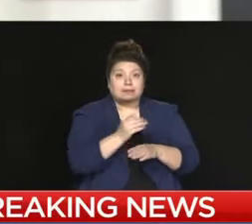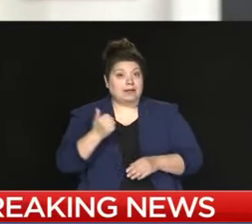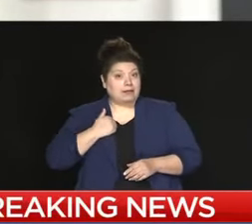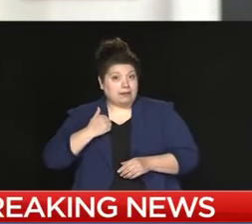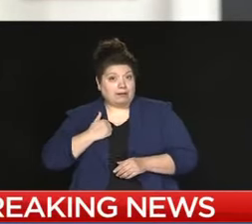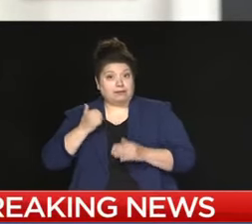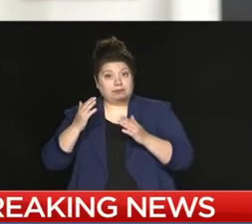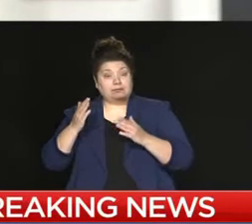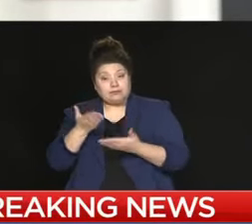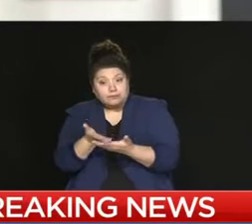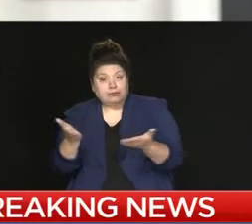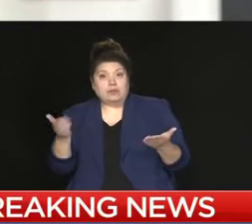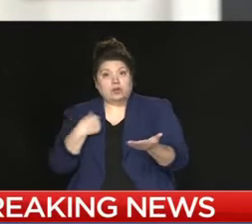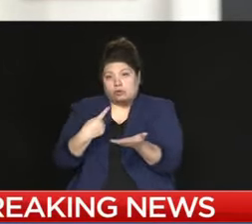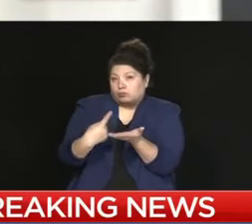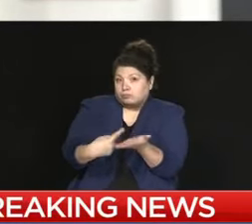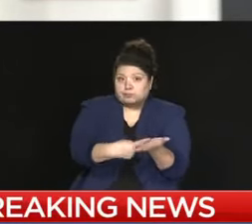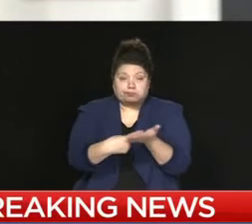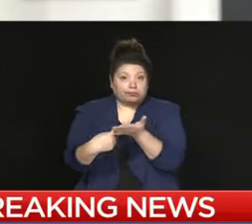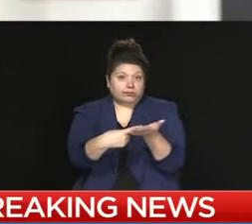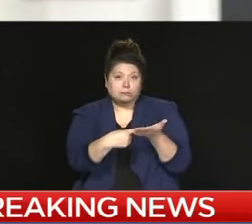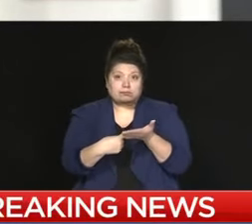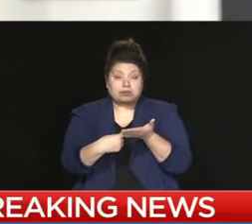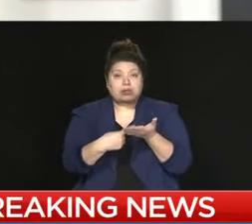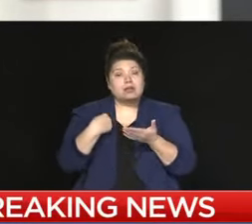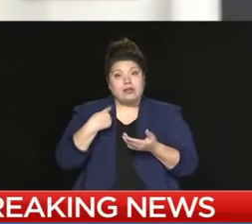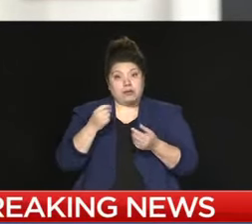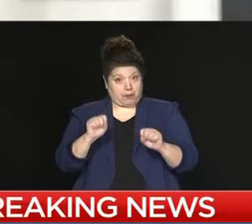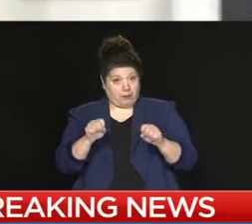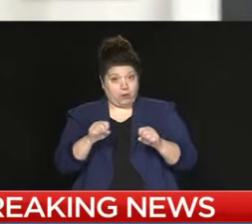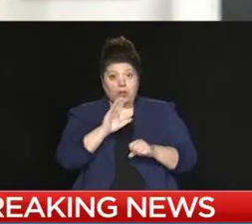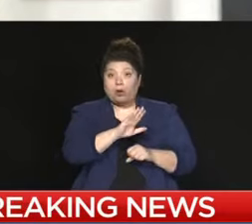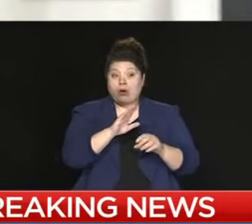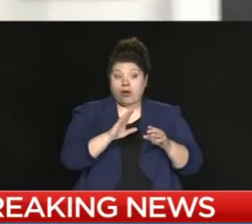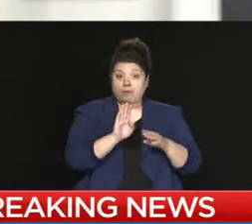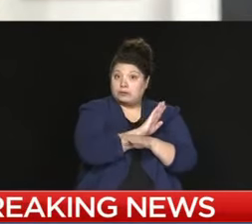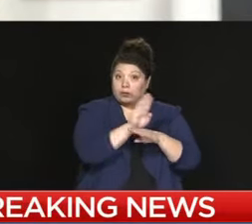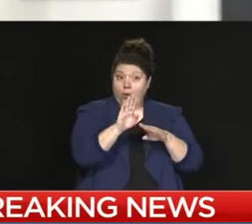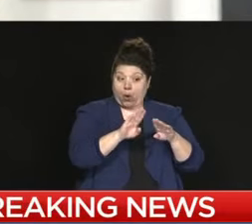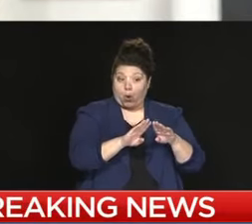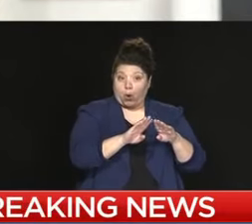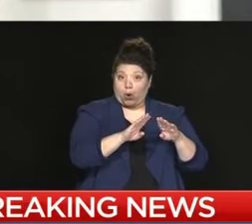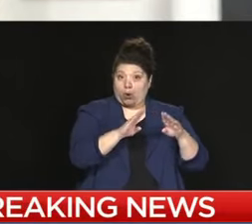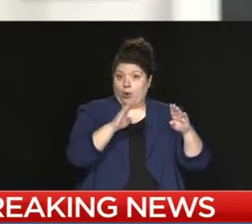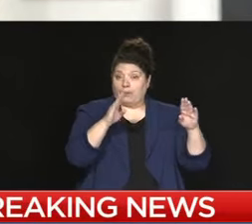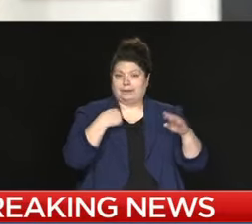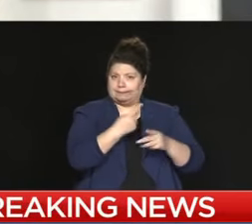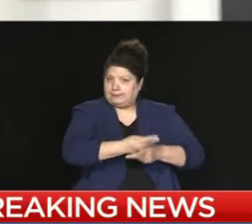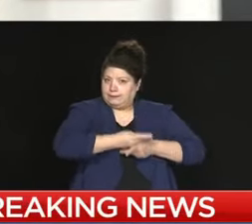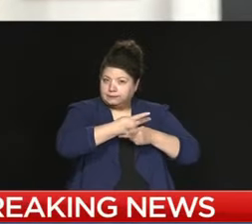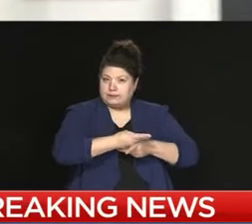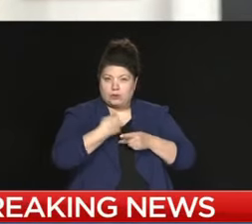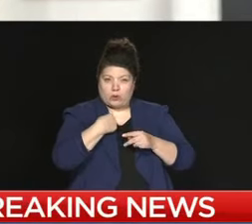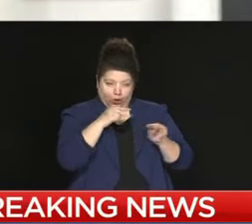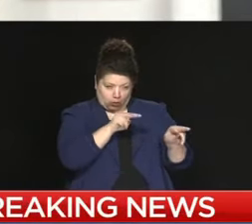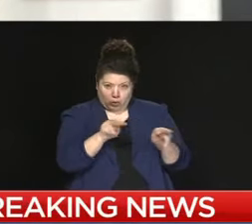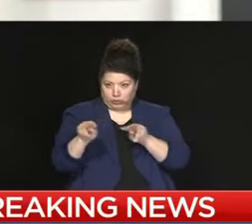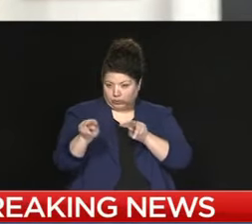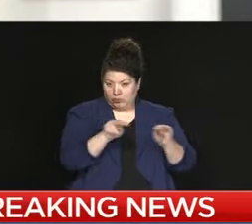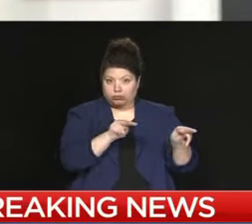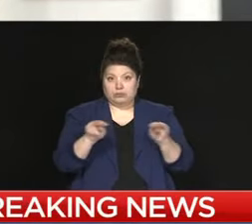Canadians over the coming months as we look at careful reopening, as we continue to remain closed and vigilant in other